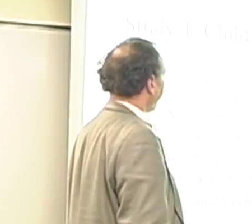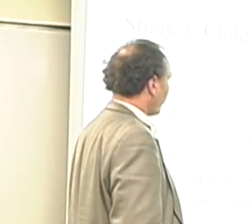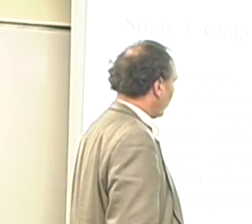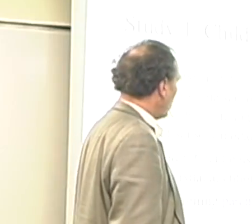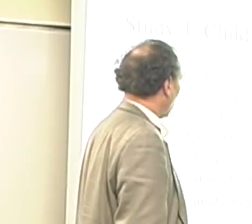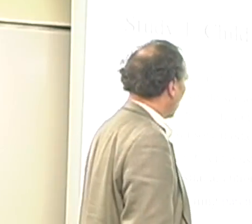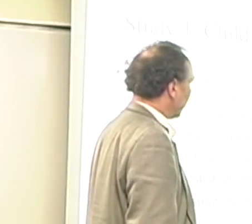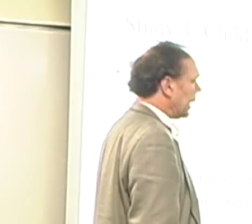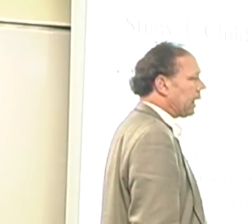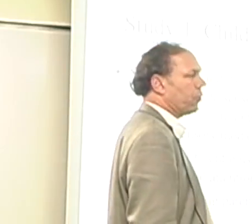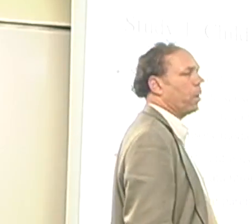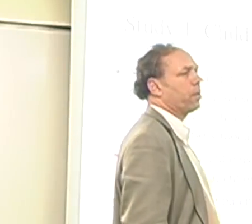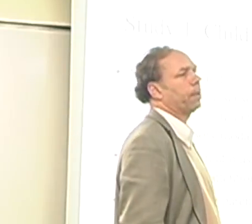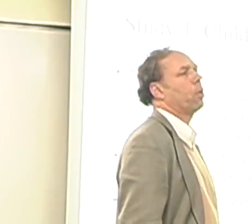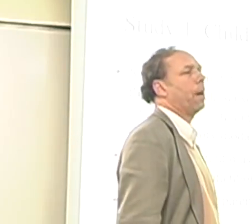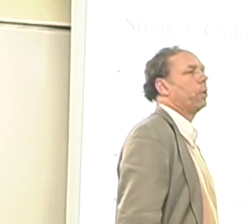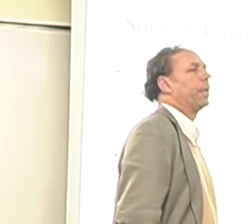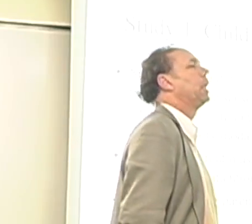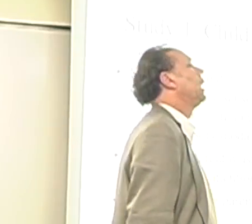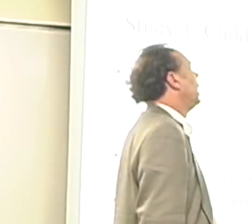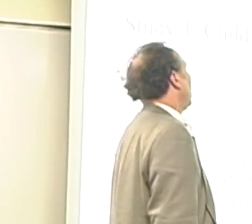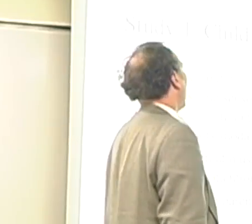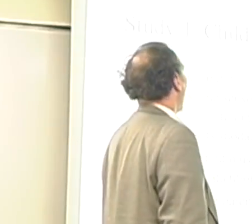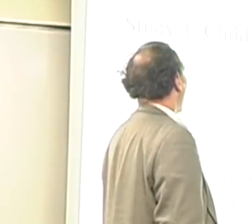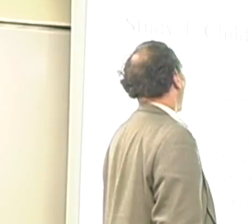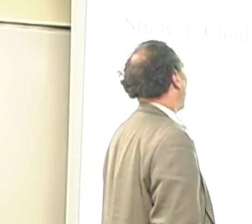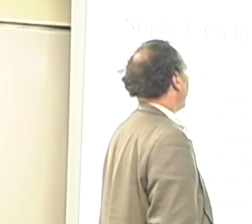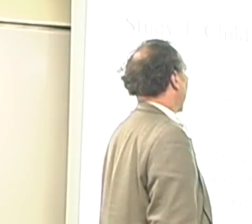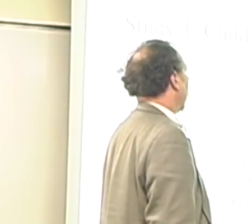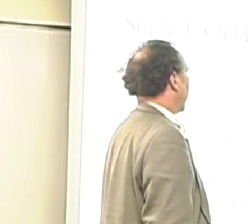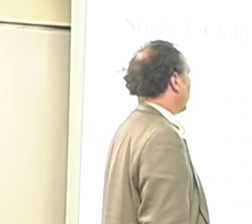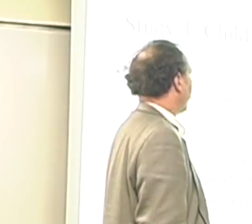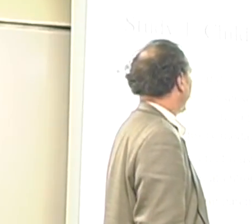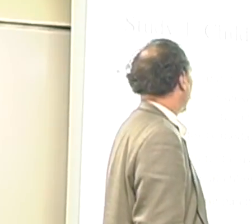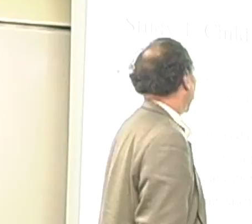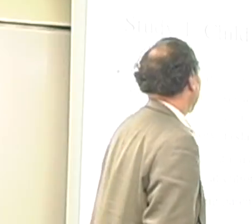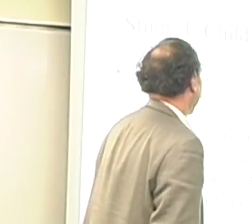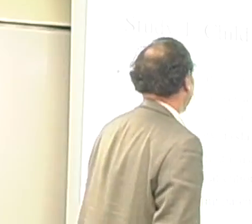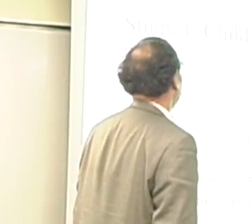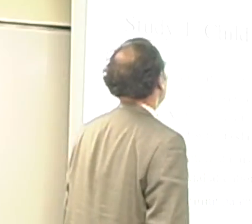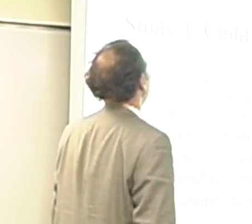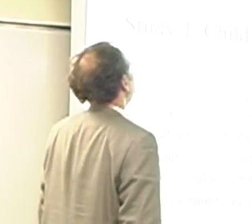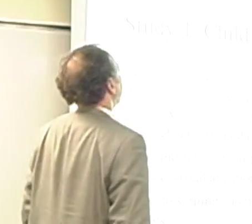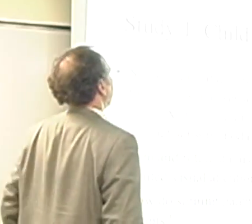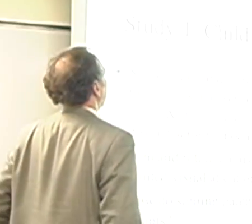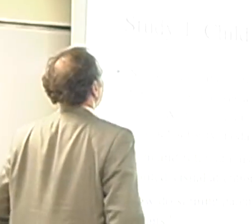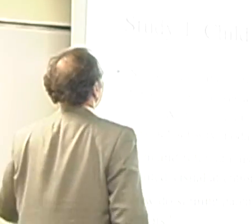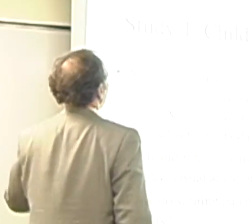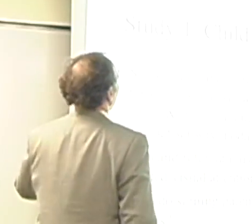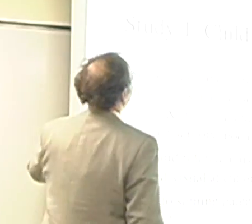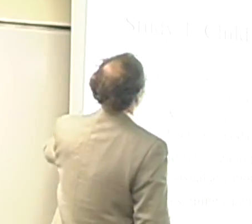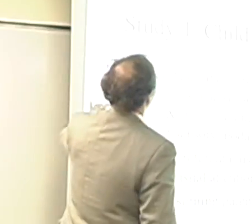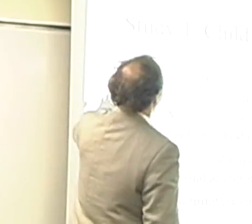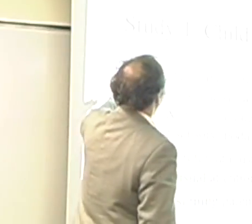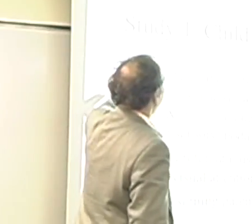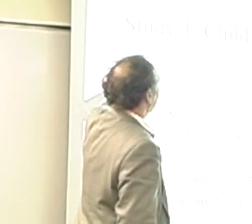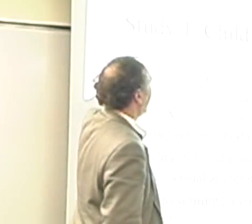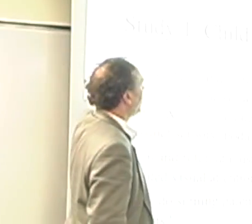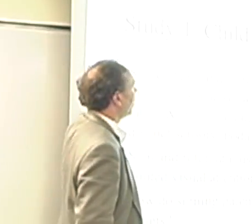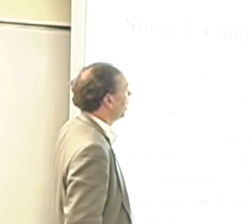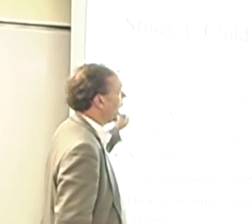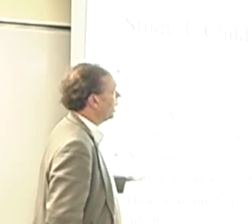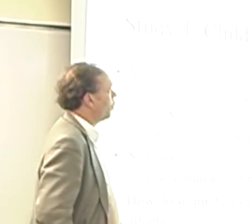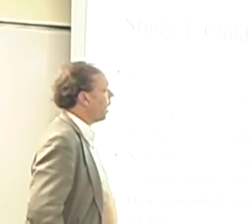signing. One interesting property of sign languages is that the